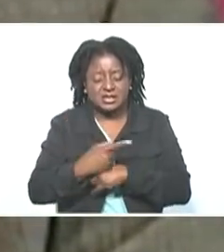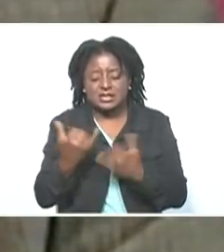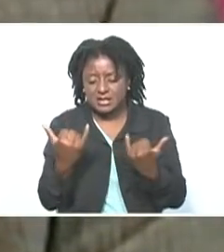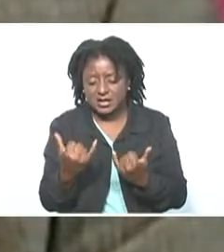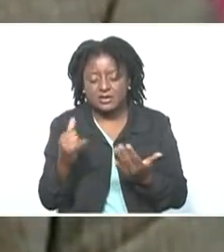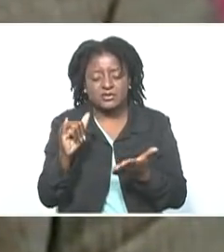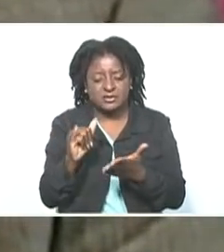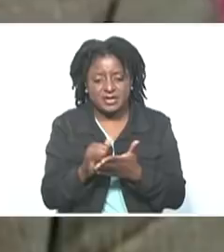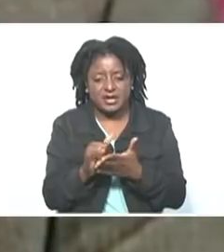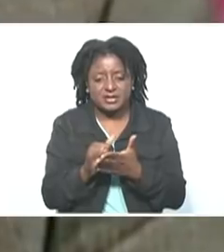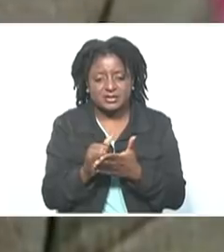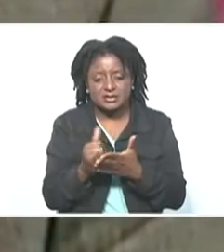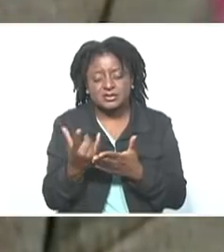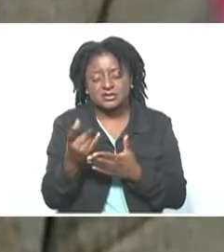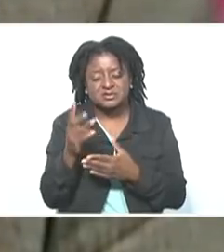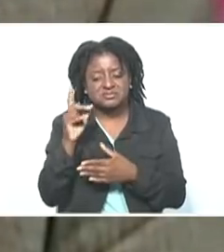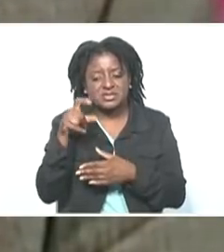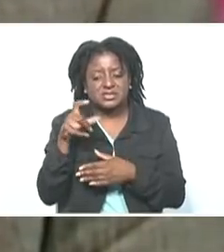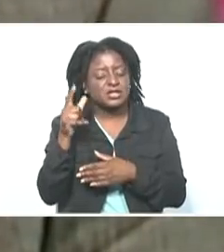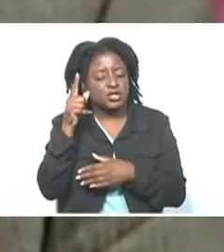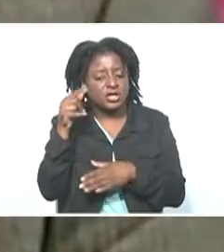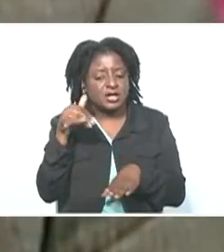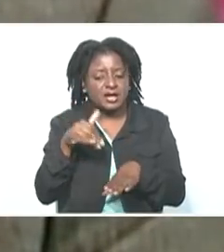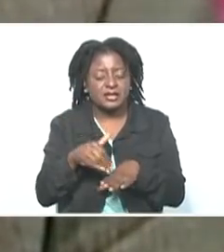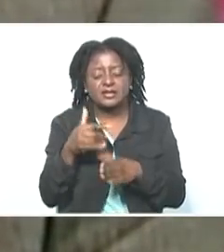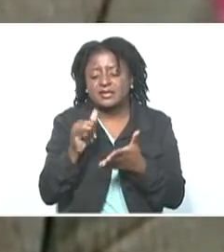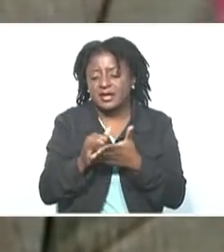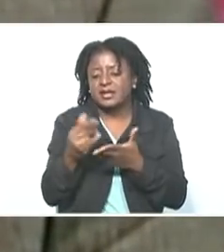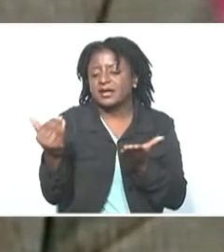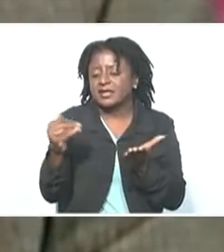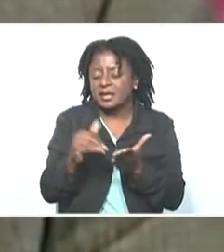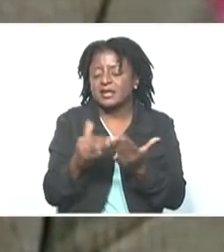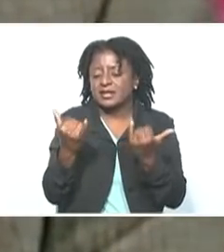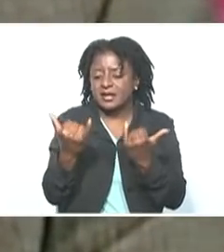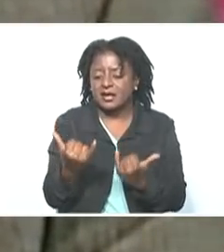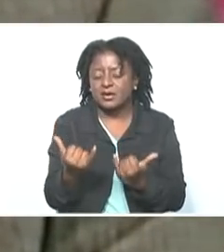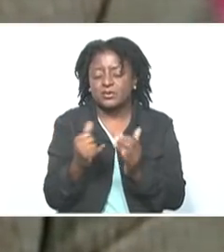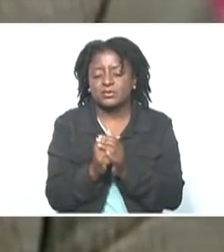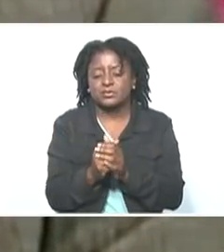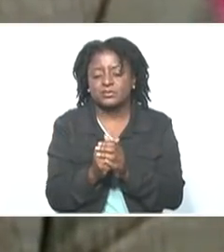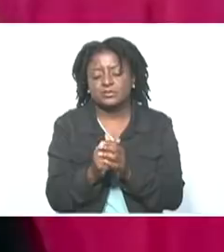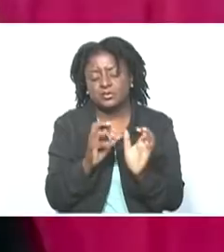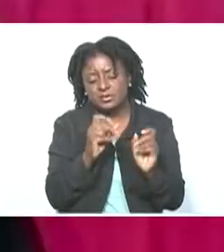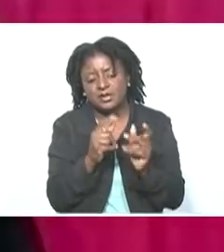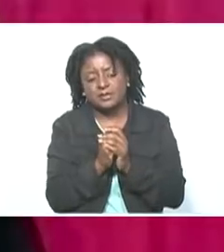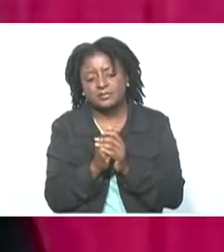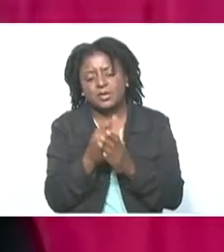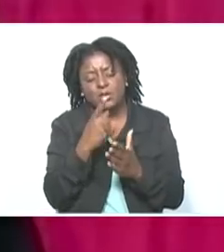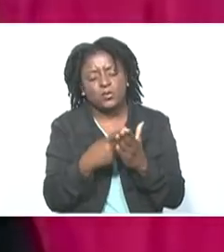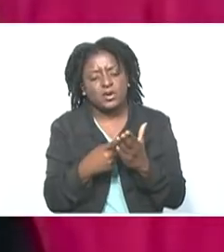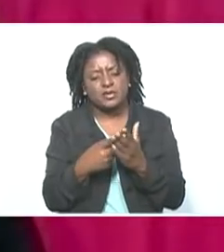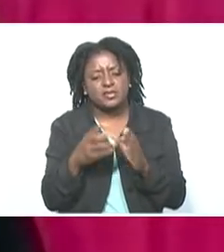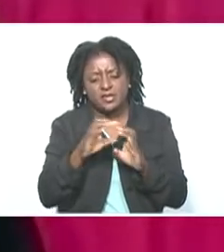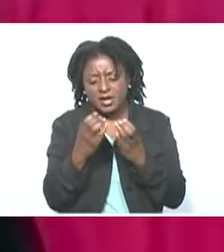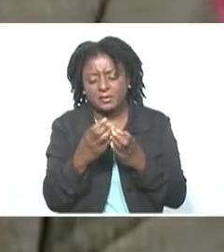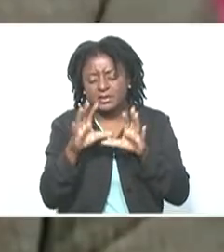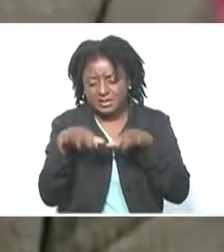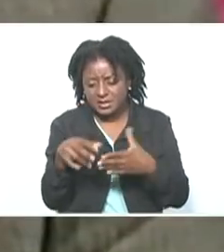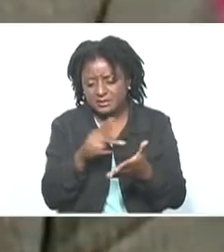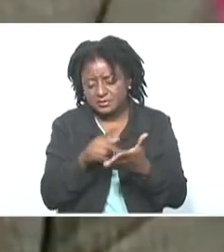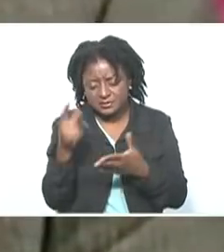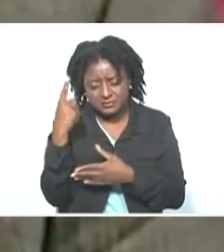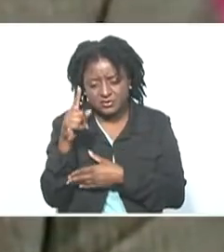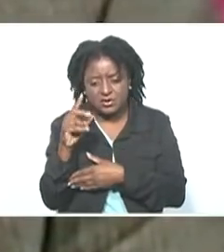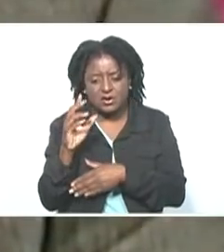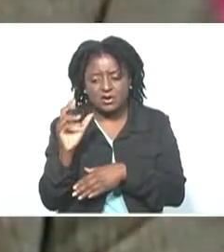is, you got to take a second look at that now. Because what the company can afford on